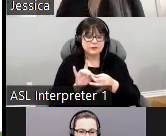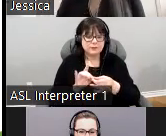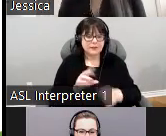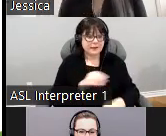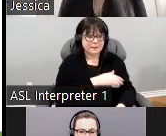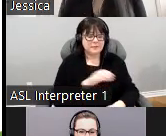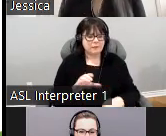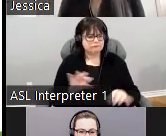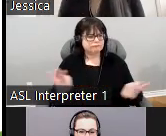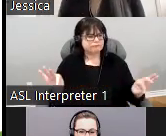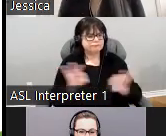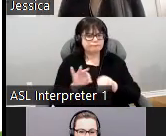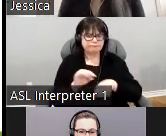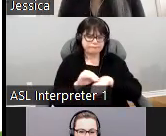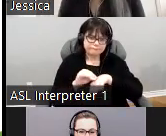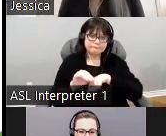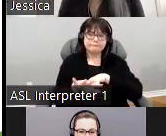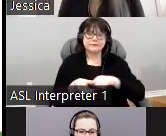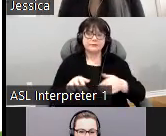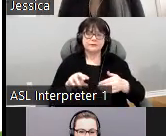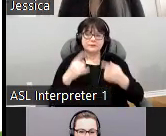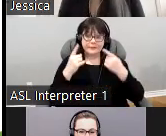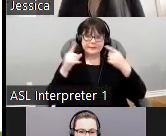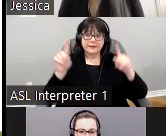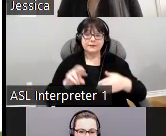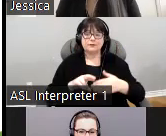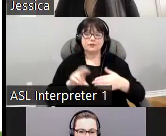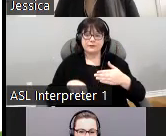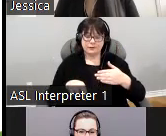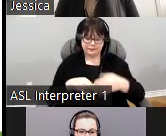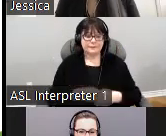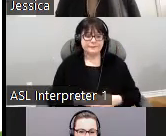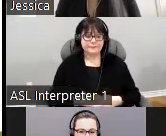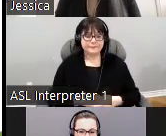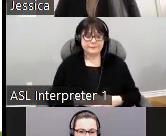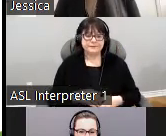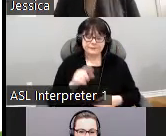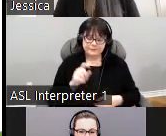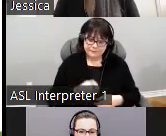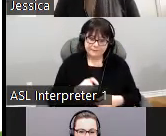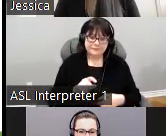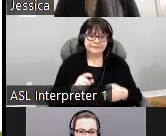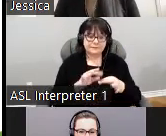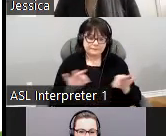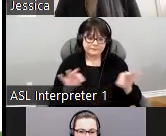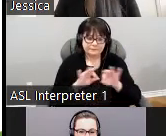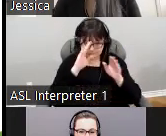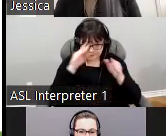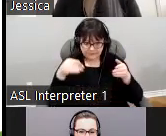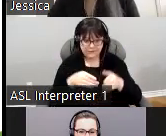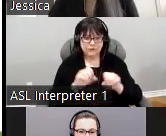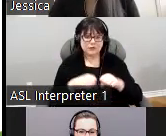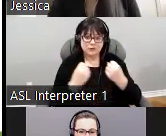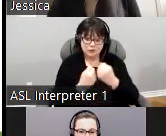of interventions. So there is a need for these tools to have a greater focus on these aspects of social support